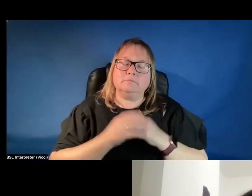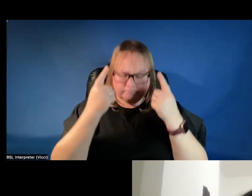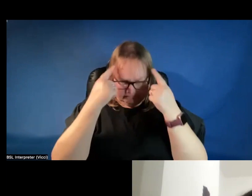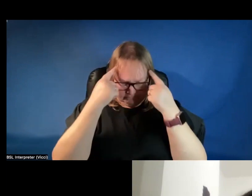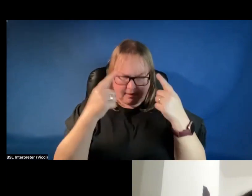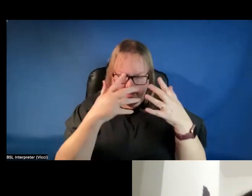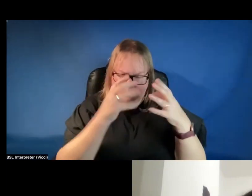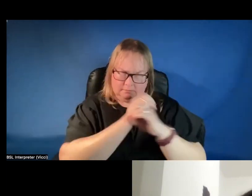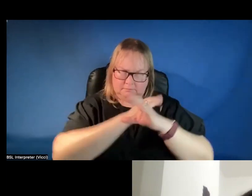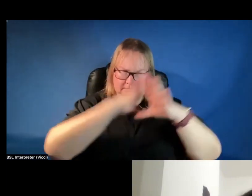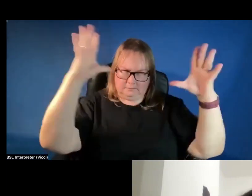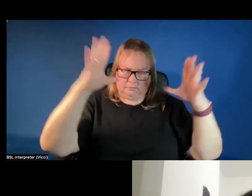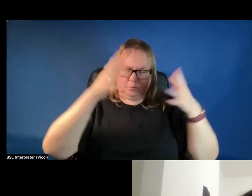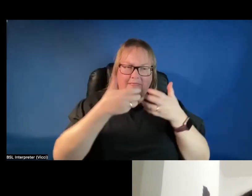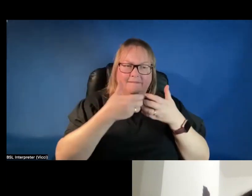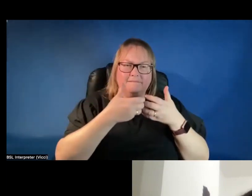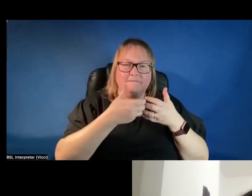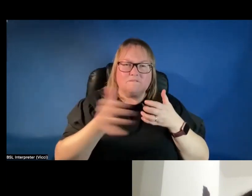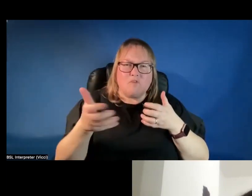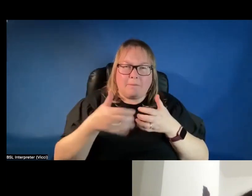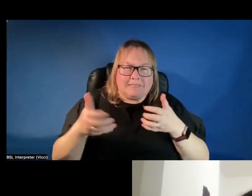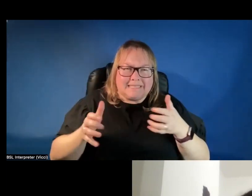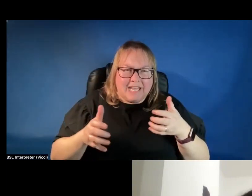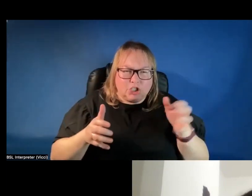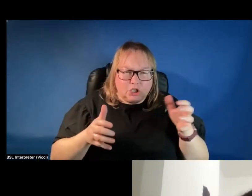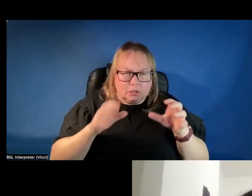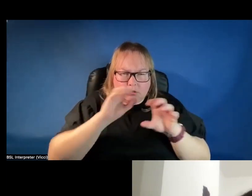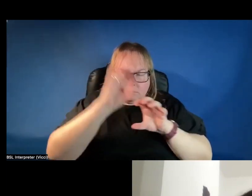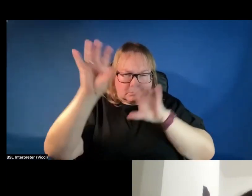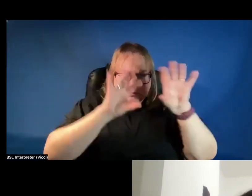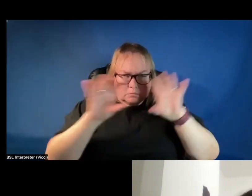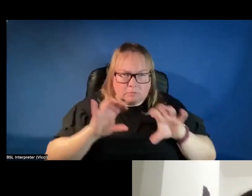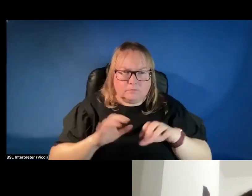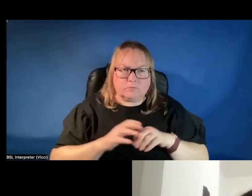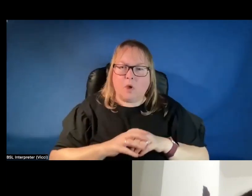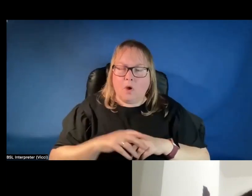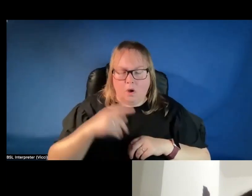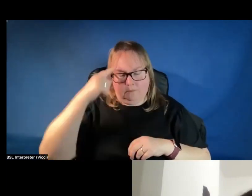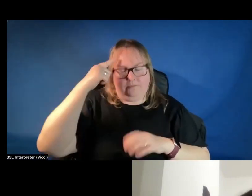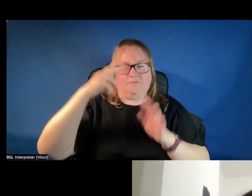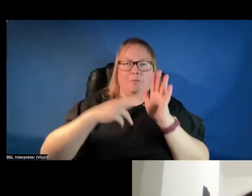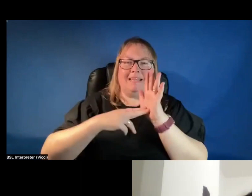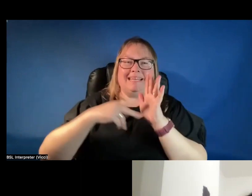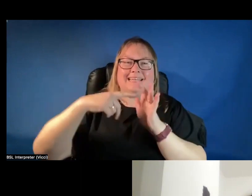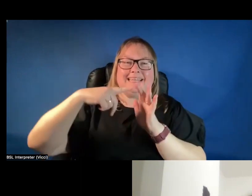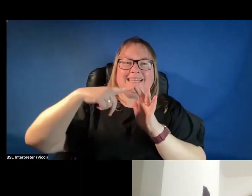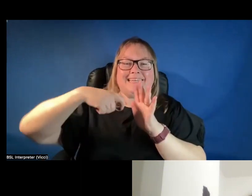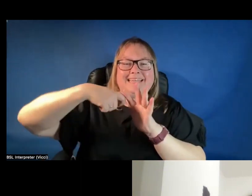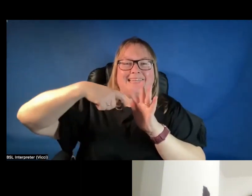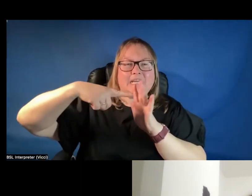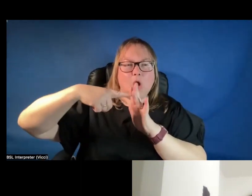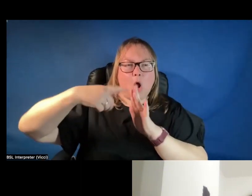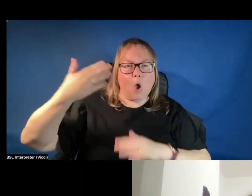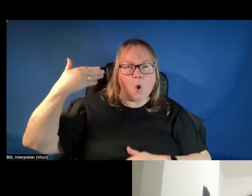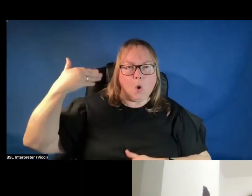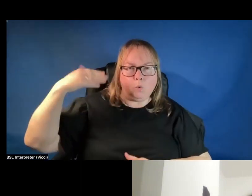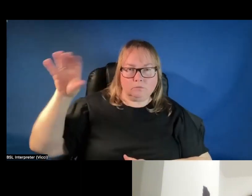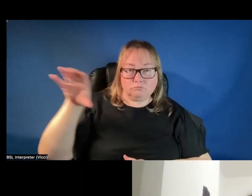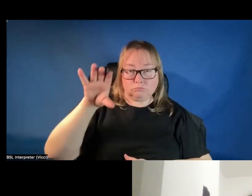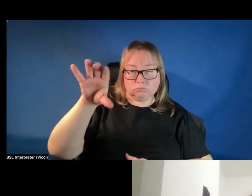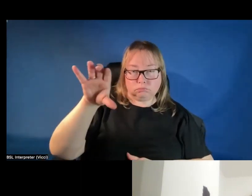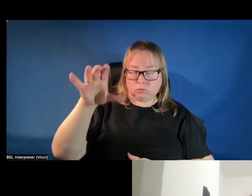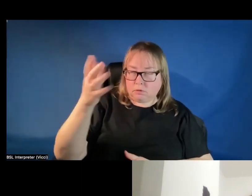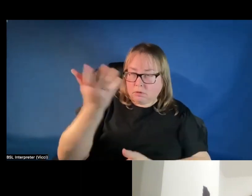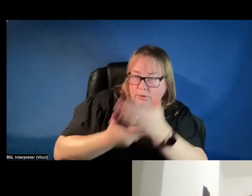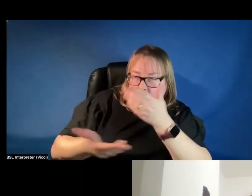And I also just remembered from what Nico was saying that there's something really interesting that